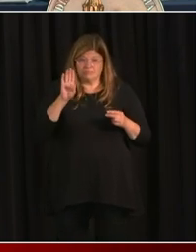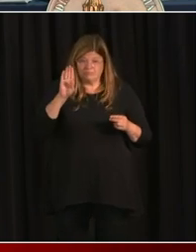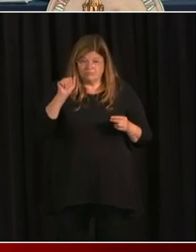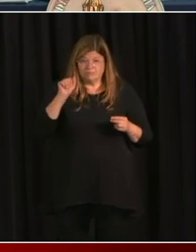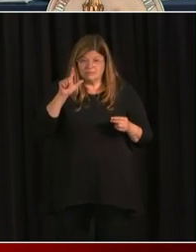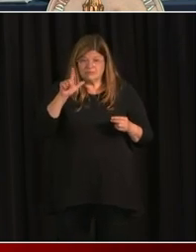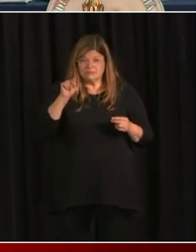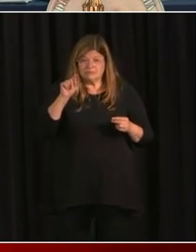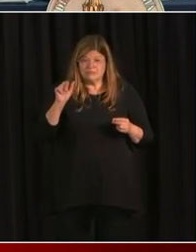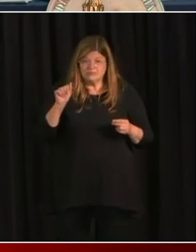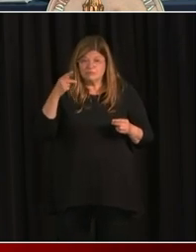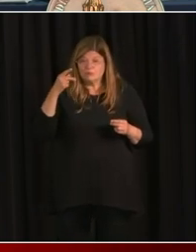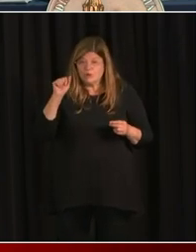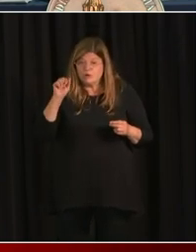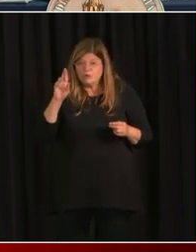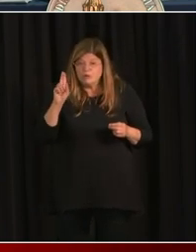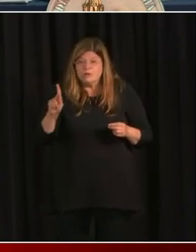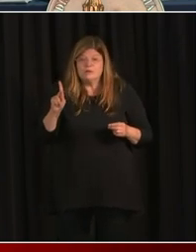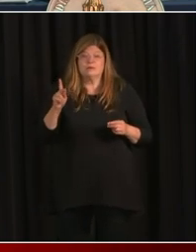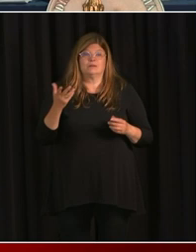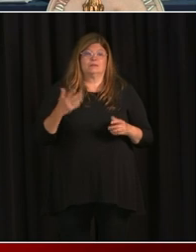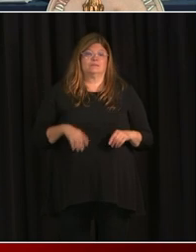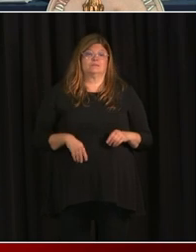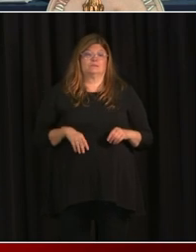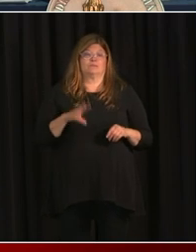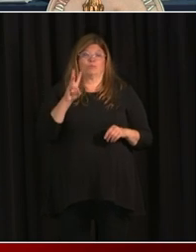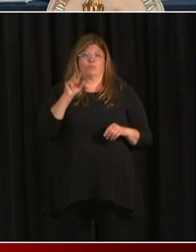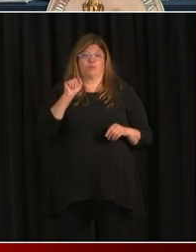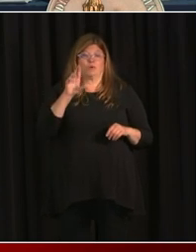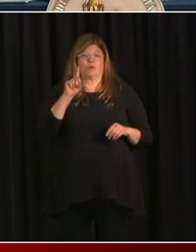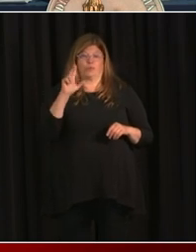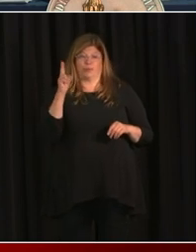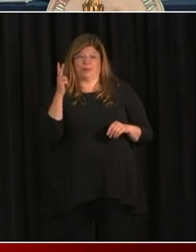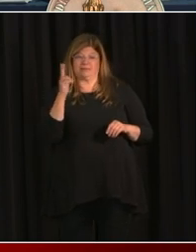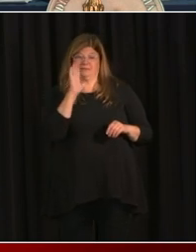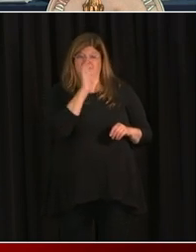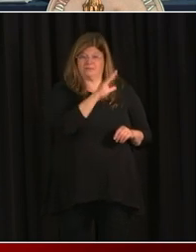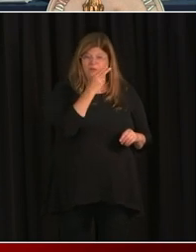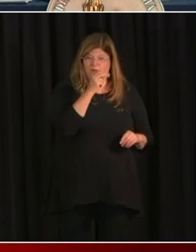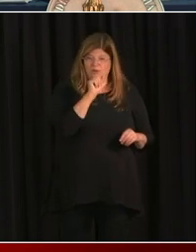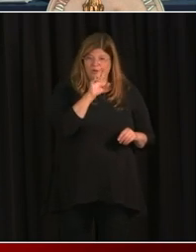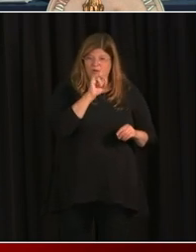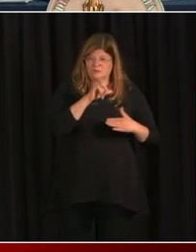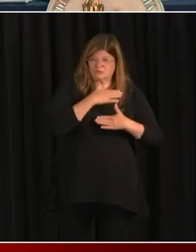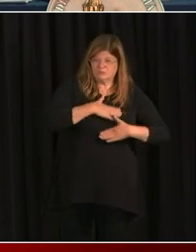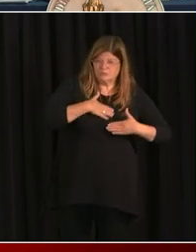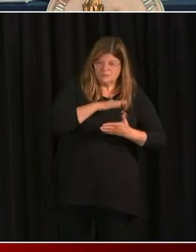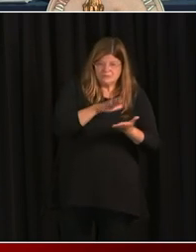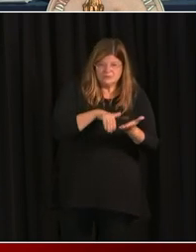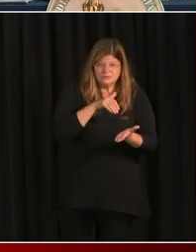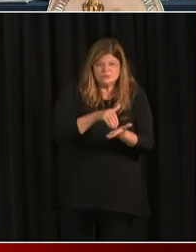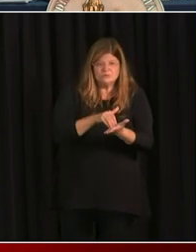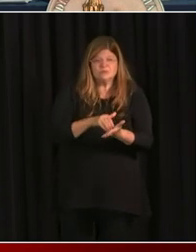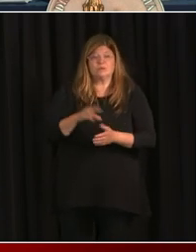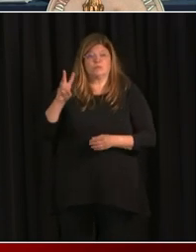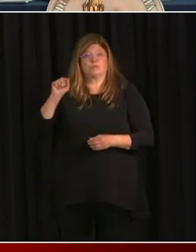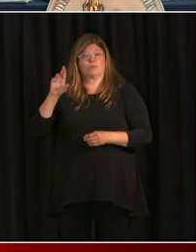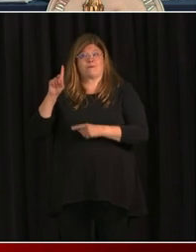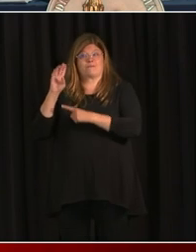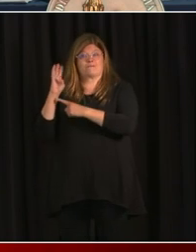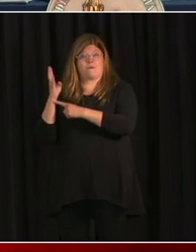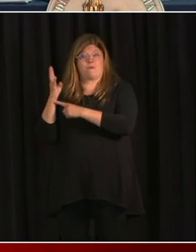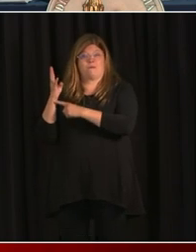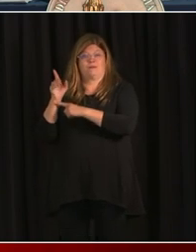Center. In Ward 3, the Hardy Recreation Center. In Ward 4, another at